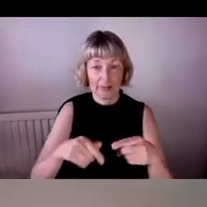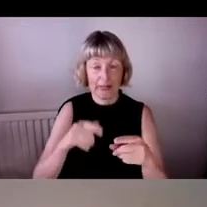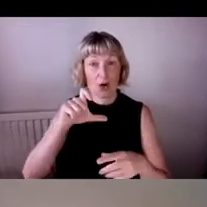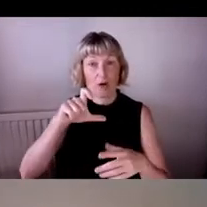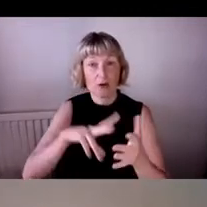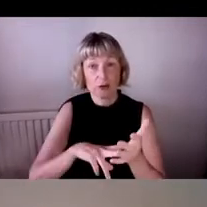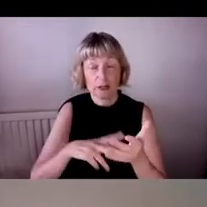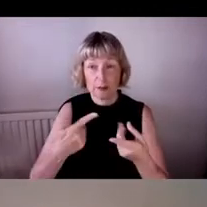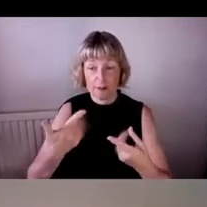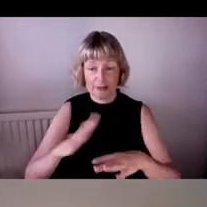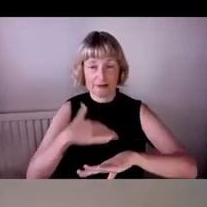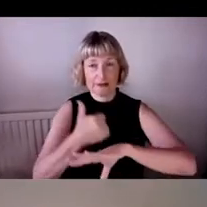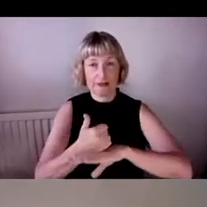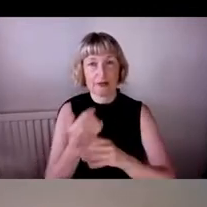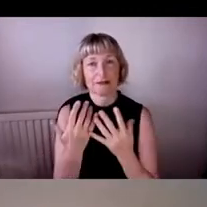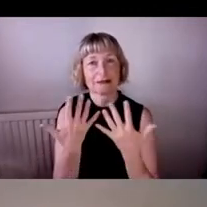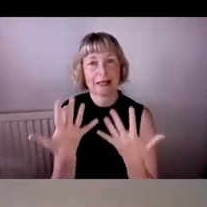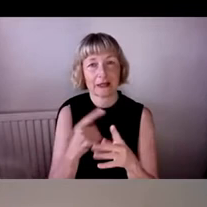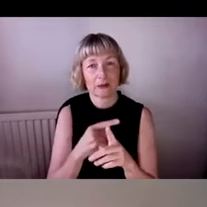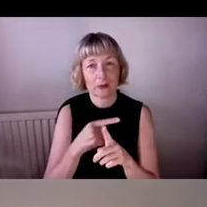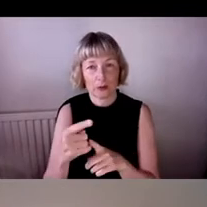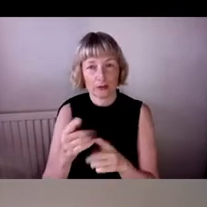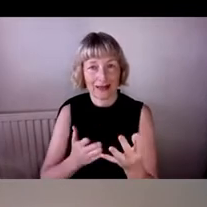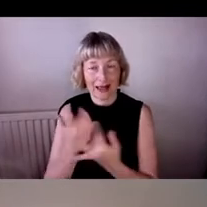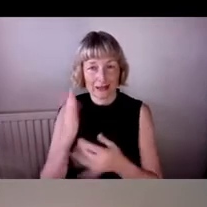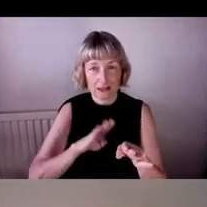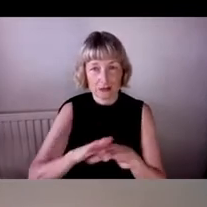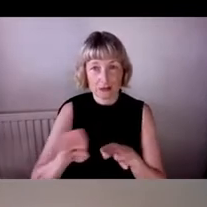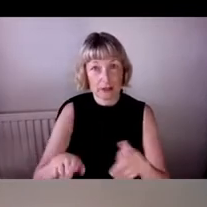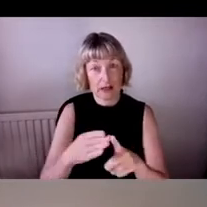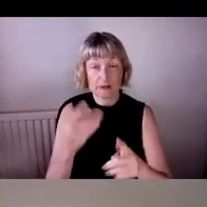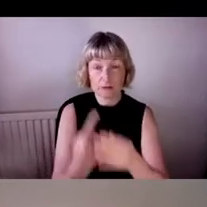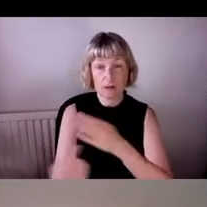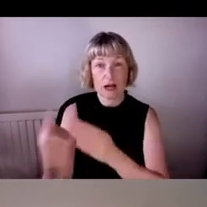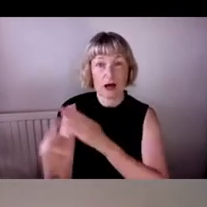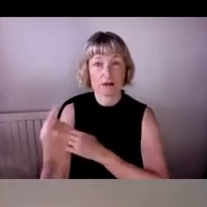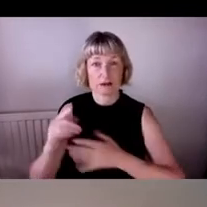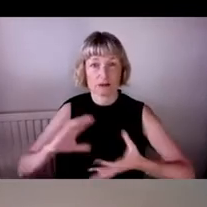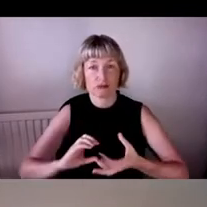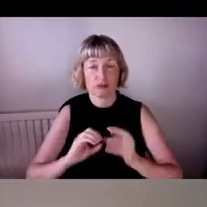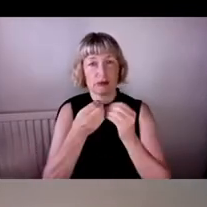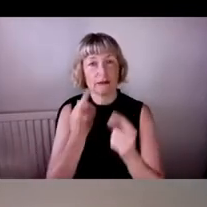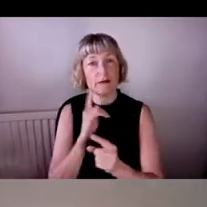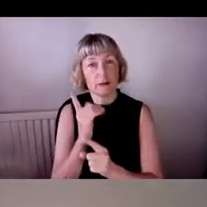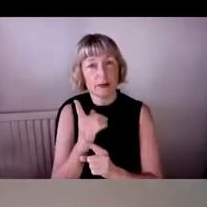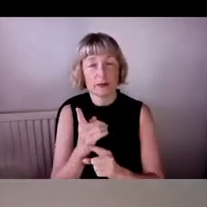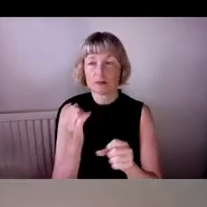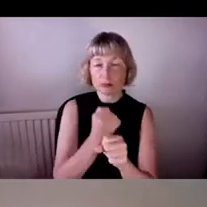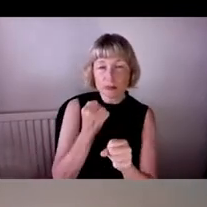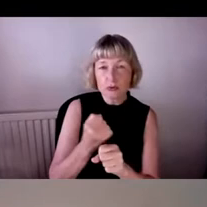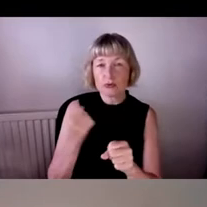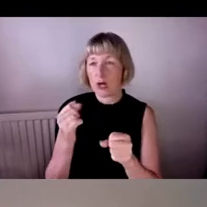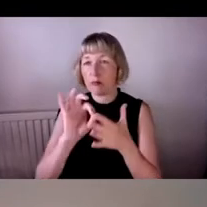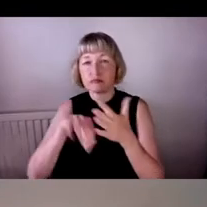of access training specifically aimed at independent artists, creatives, producers, project managers, trying to